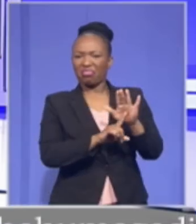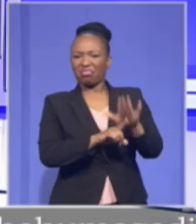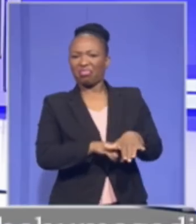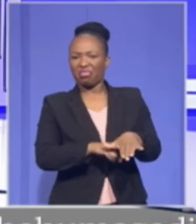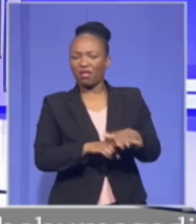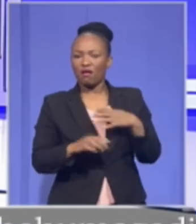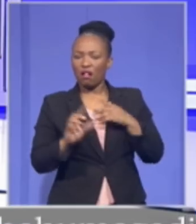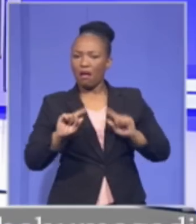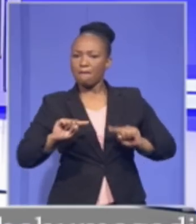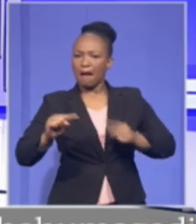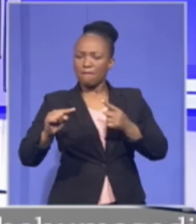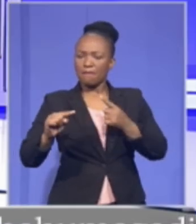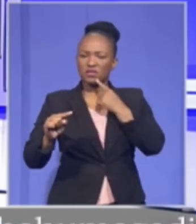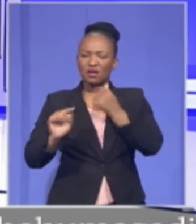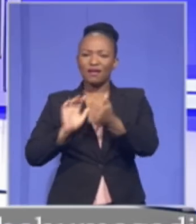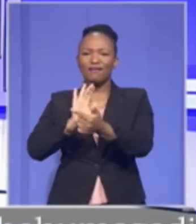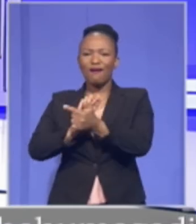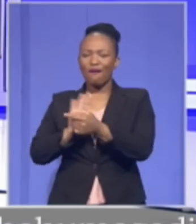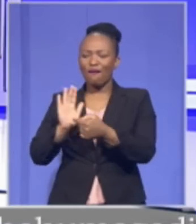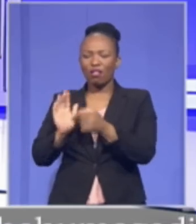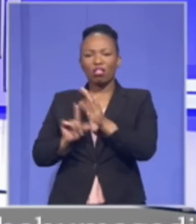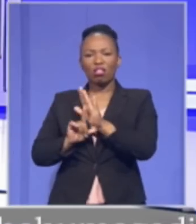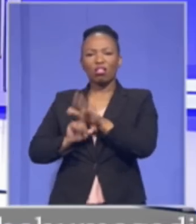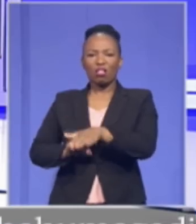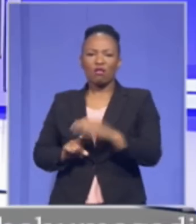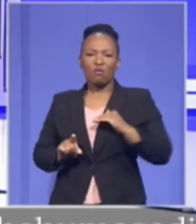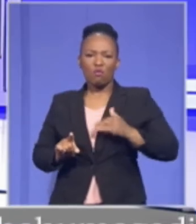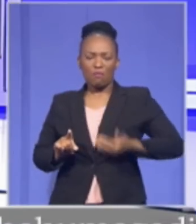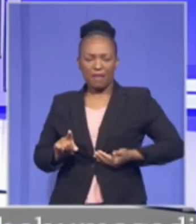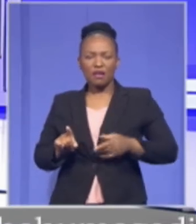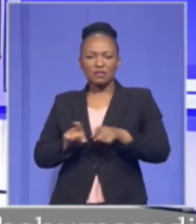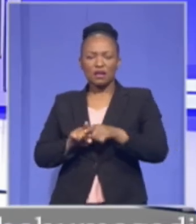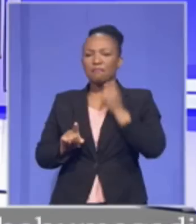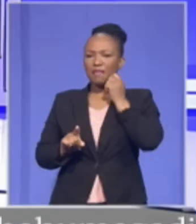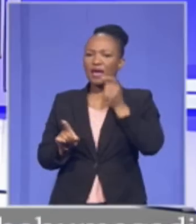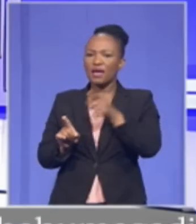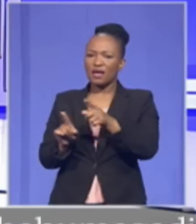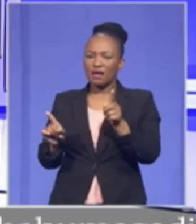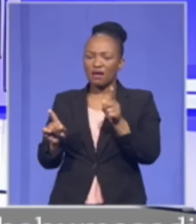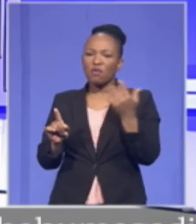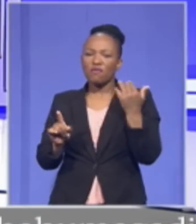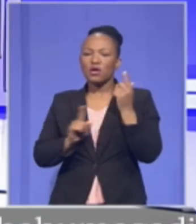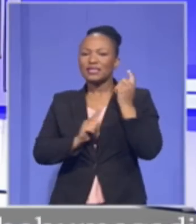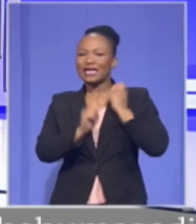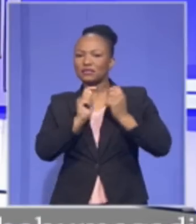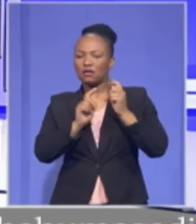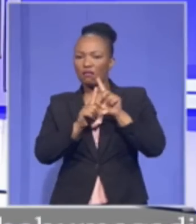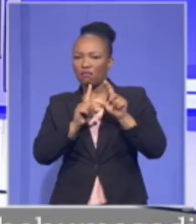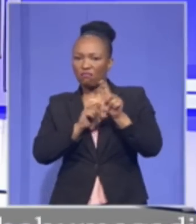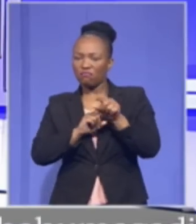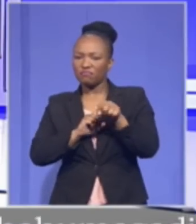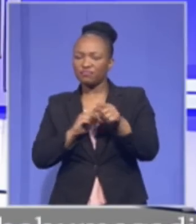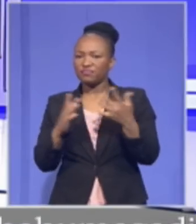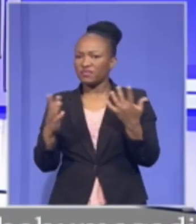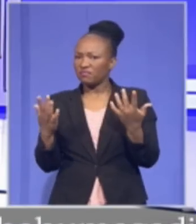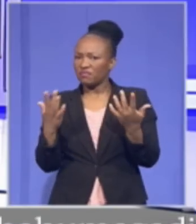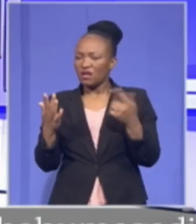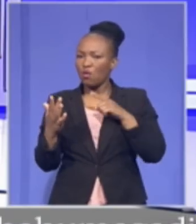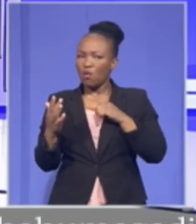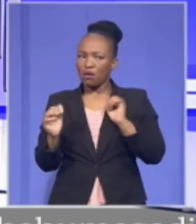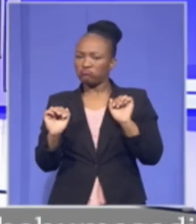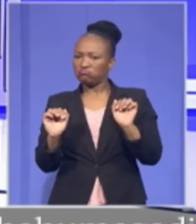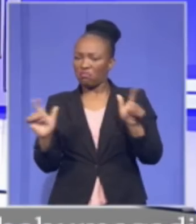nganga la gore molawana woo o gatelela ditlogo tša bong tšeo di theilwego ka tlase ga melao ya setšo le go gatelela go tsema medu ya boleng